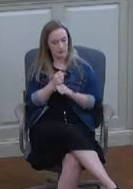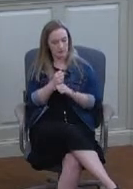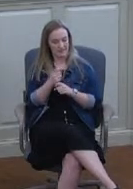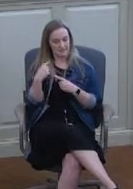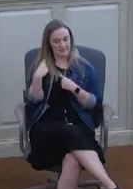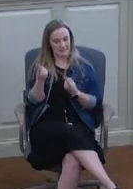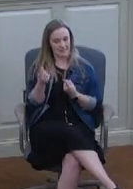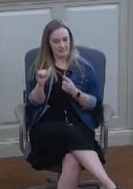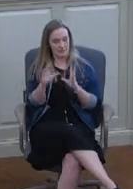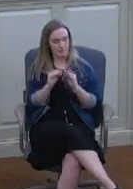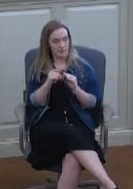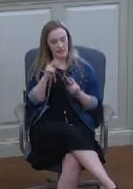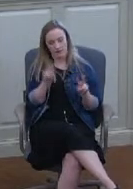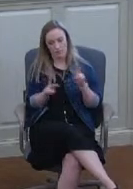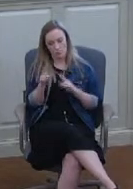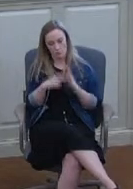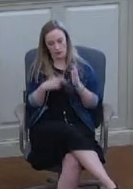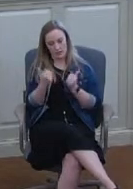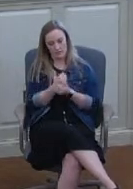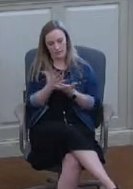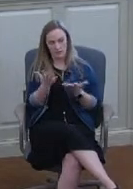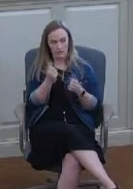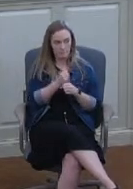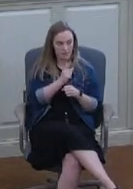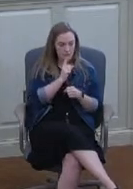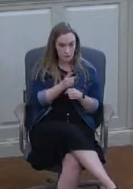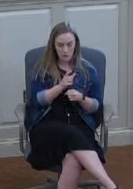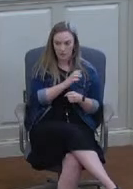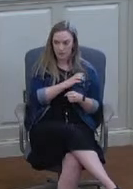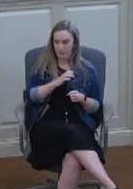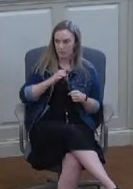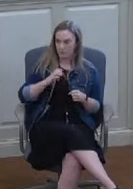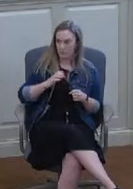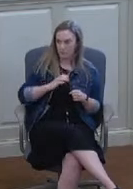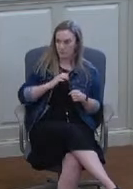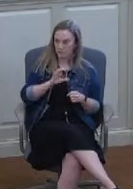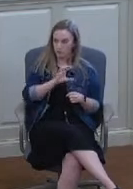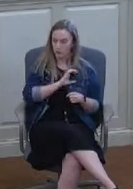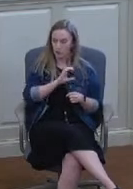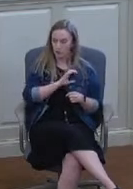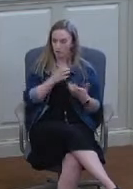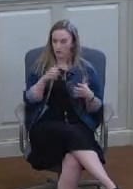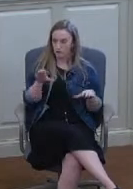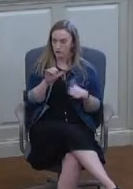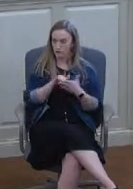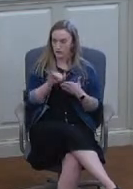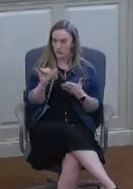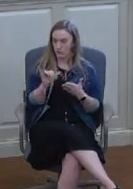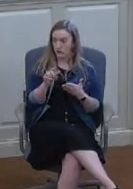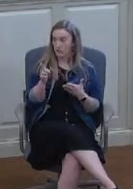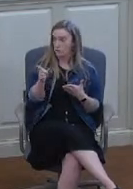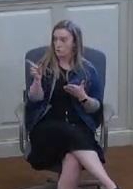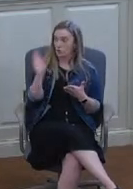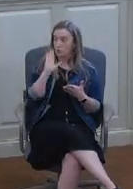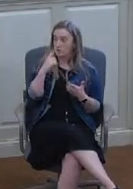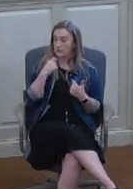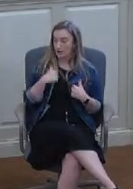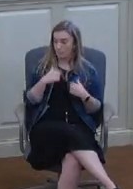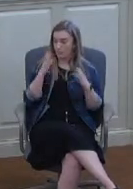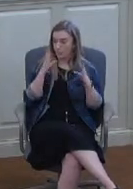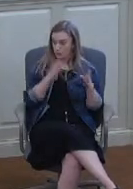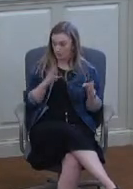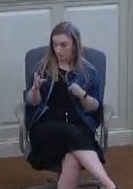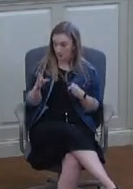since then as well. But Okay. I just wanted to make sure that Commissioner Cottle had done that also. So you would be directing us to prepare